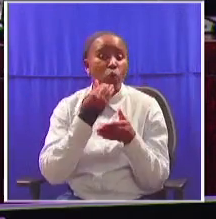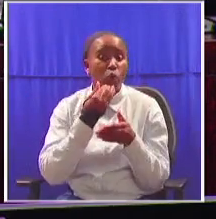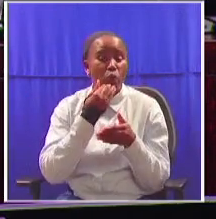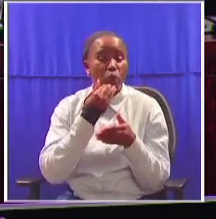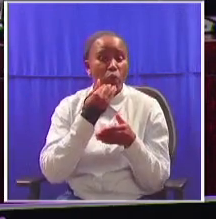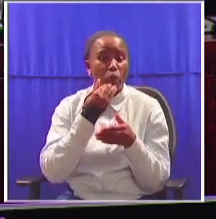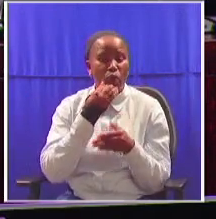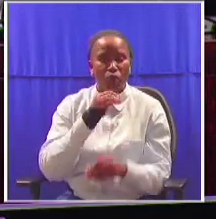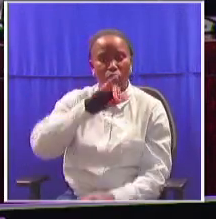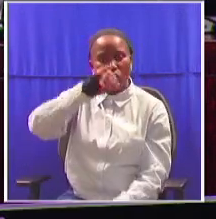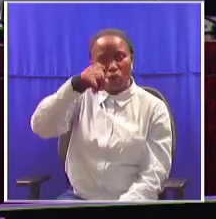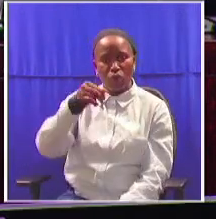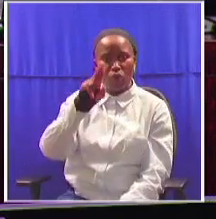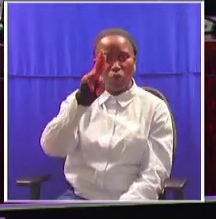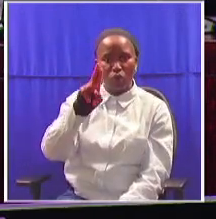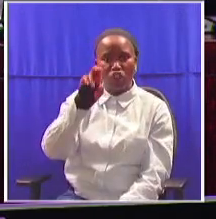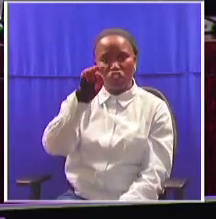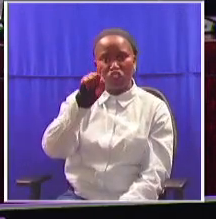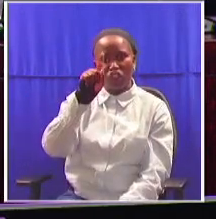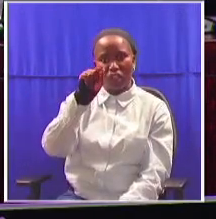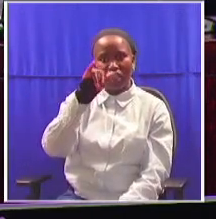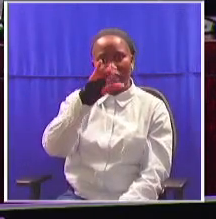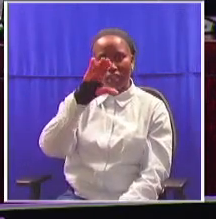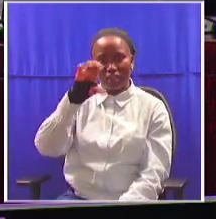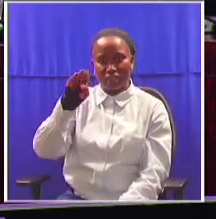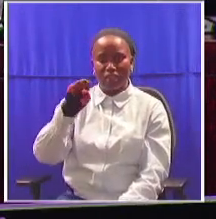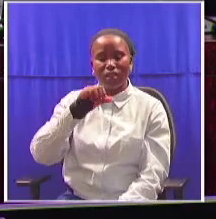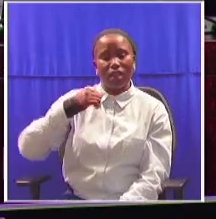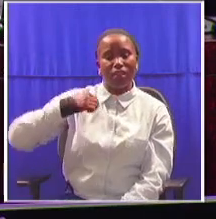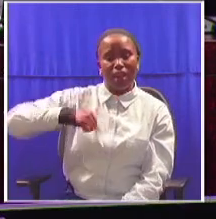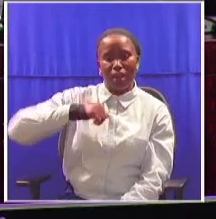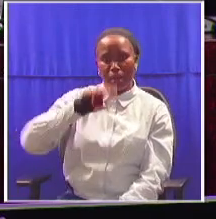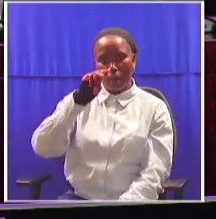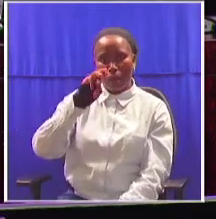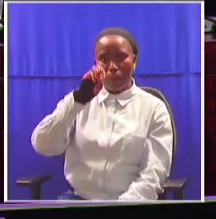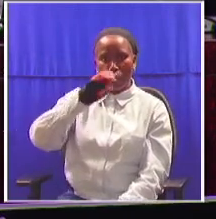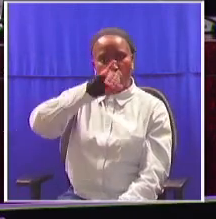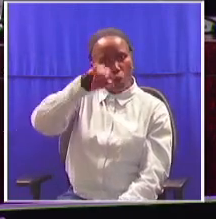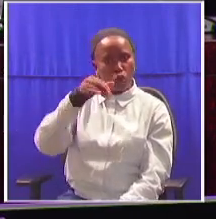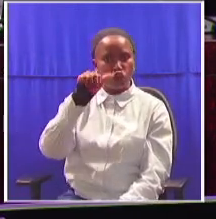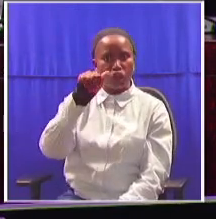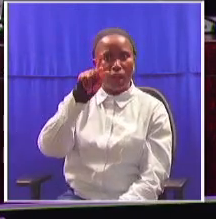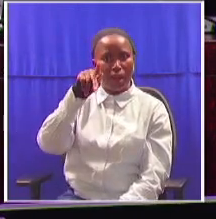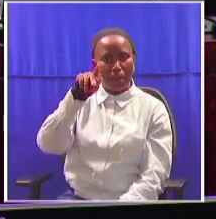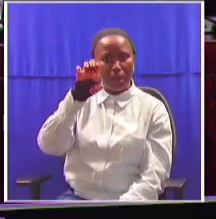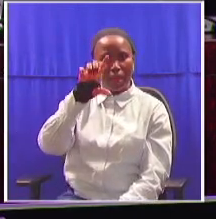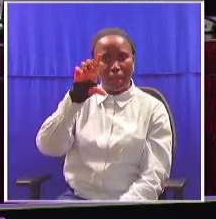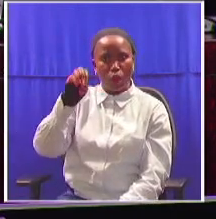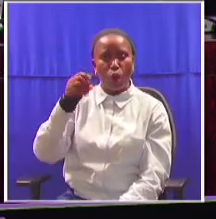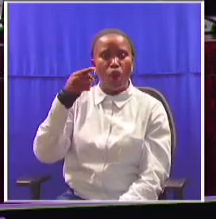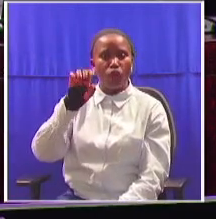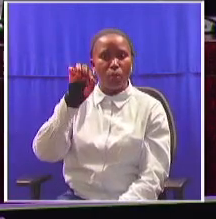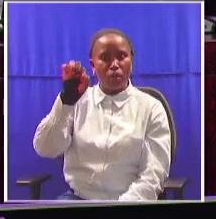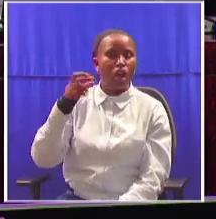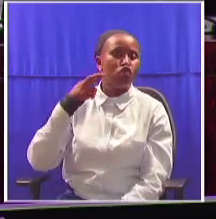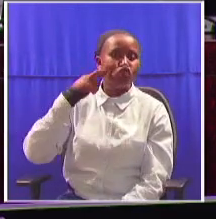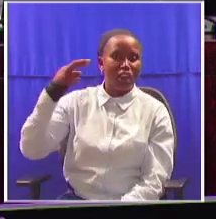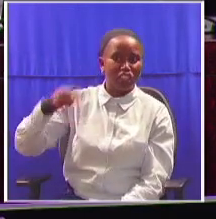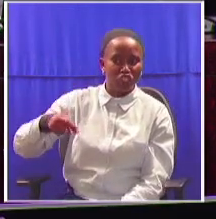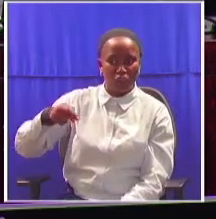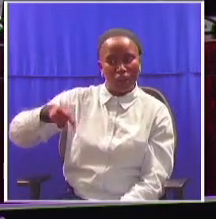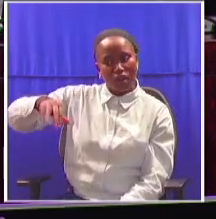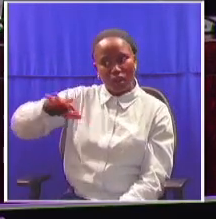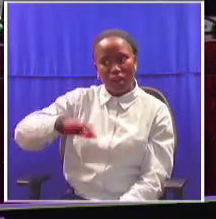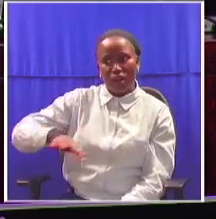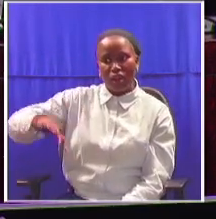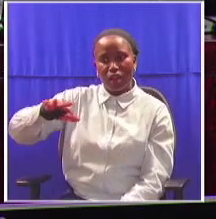to inquire into the circumstances of the docking of a Russian vessel in Simonstown last year.